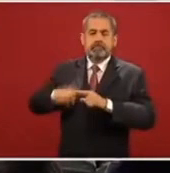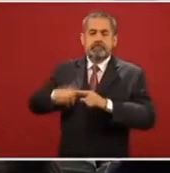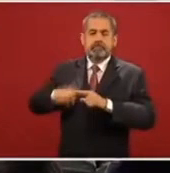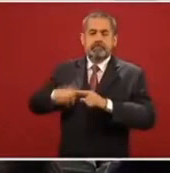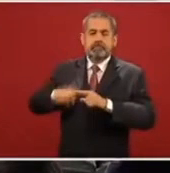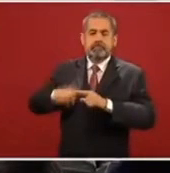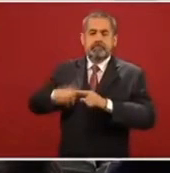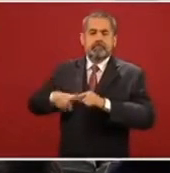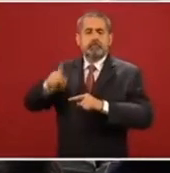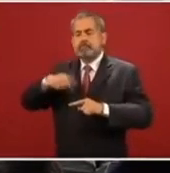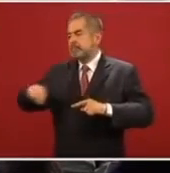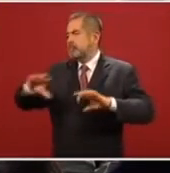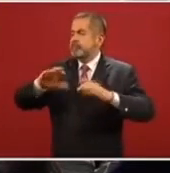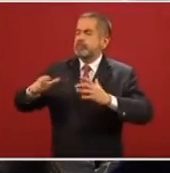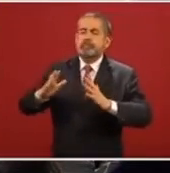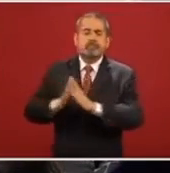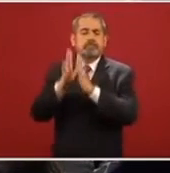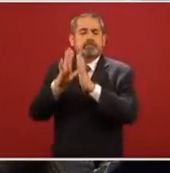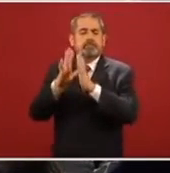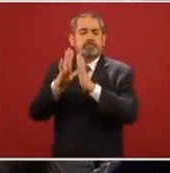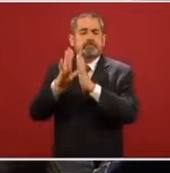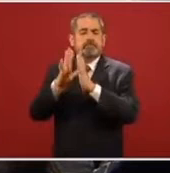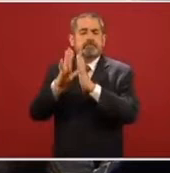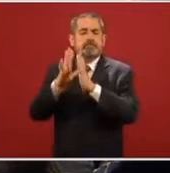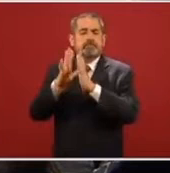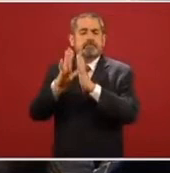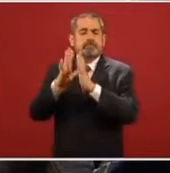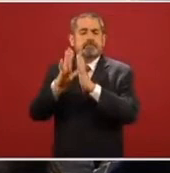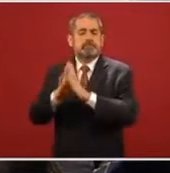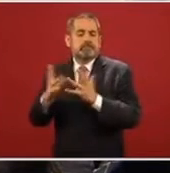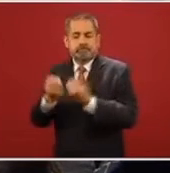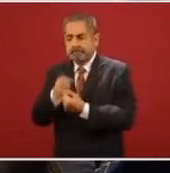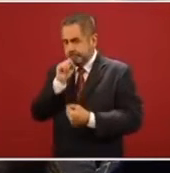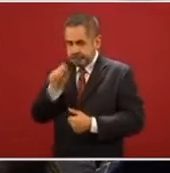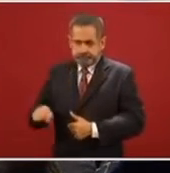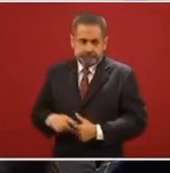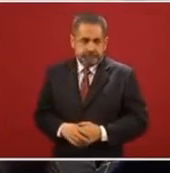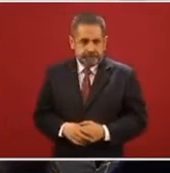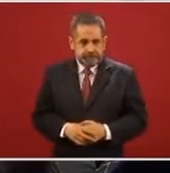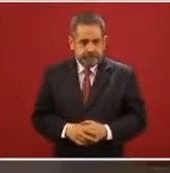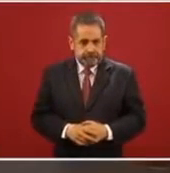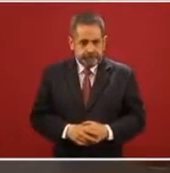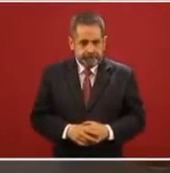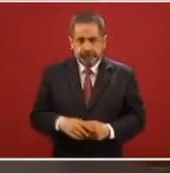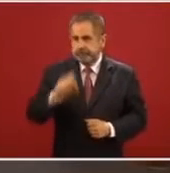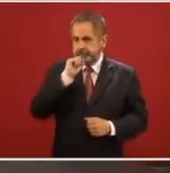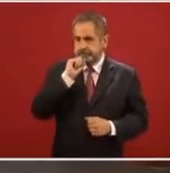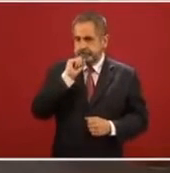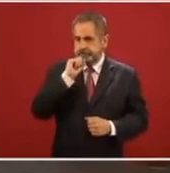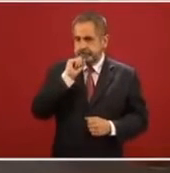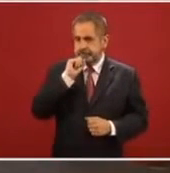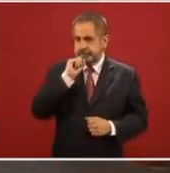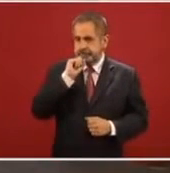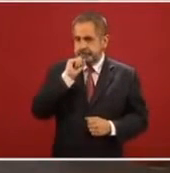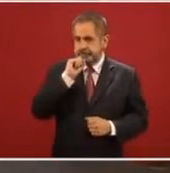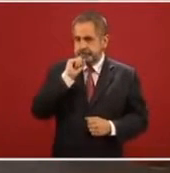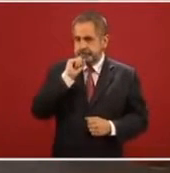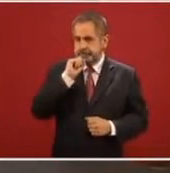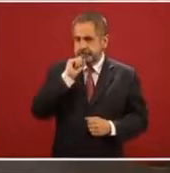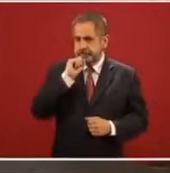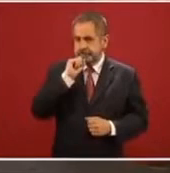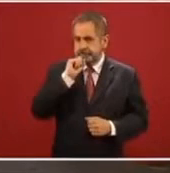organizations which participate en la respuesta. in the response. También los gobiernos estatales,